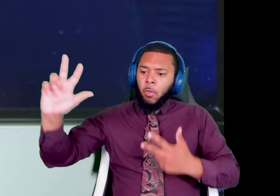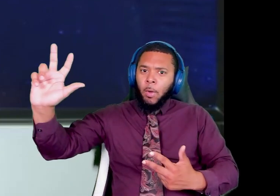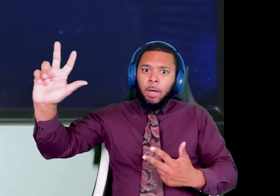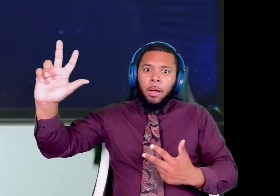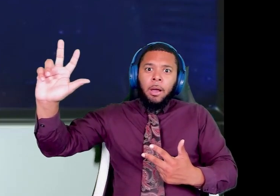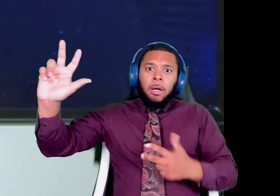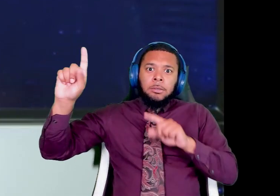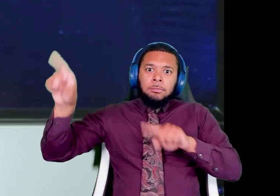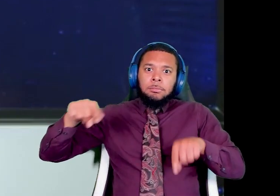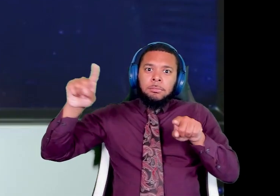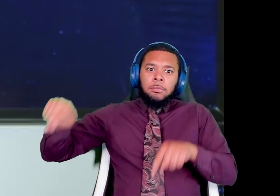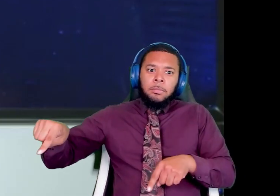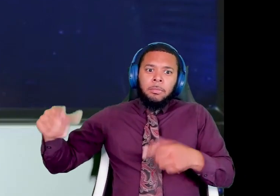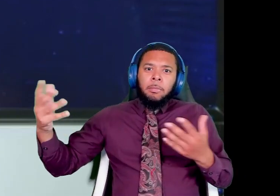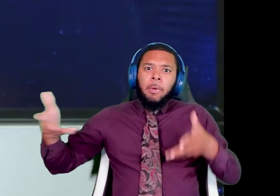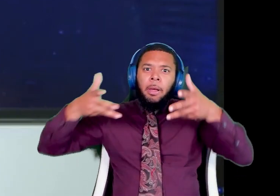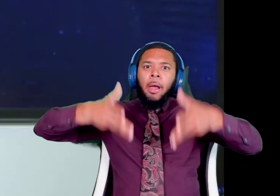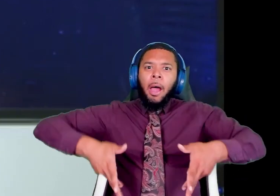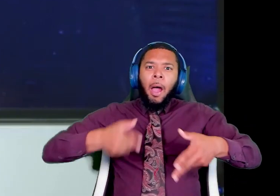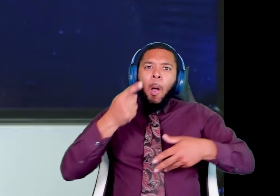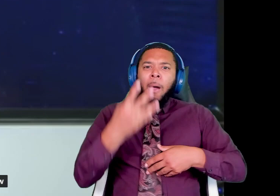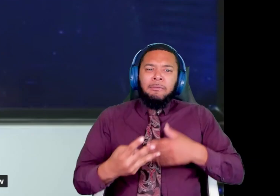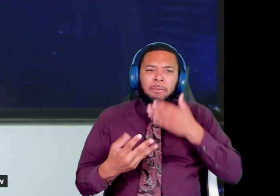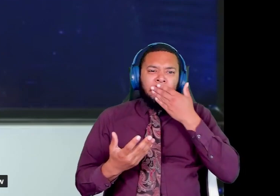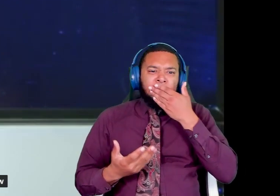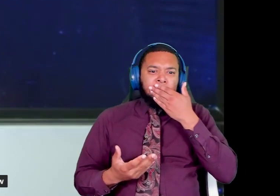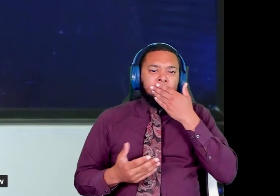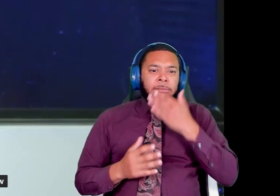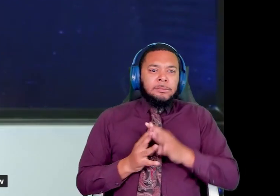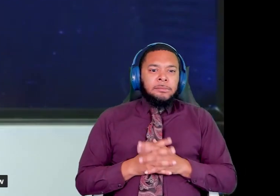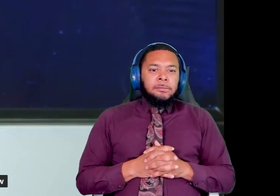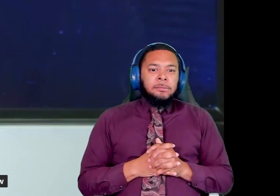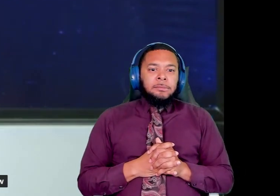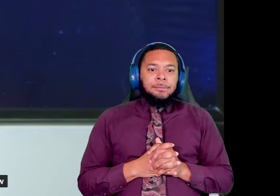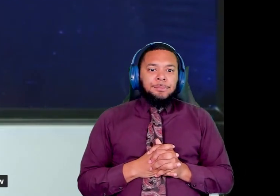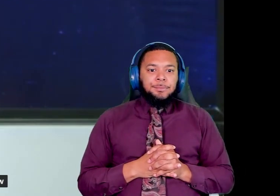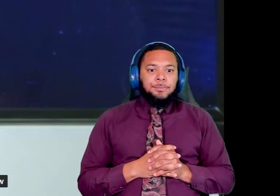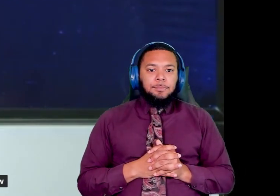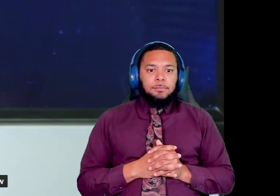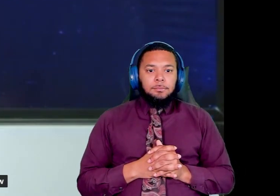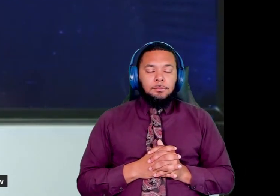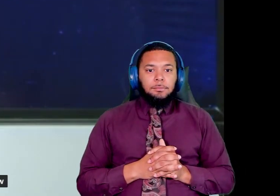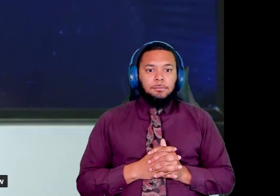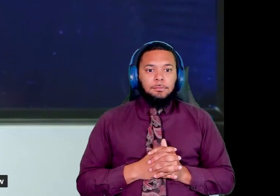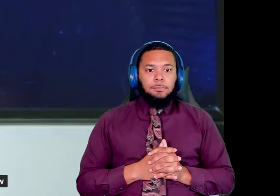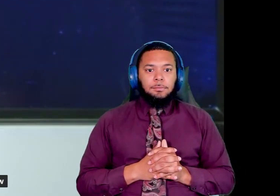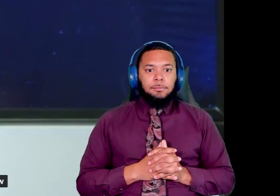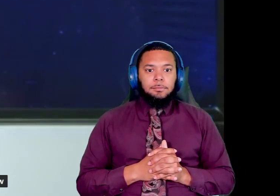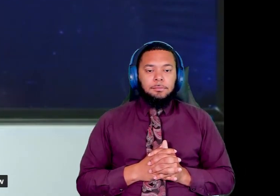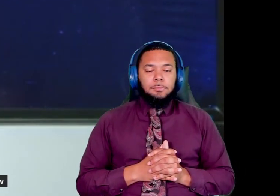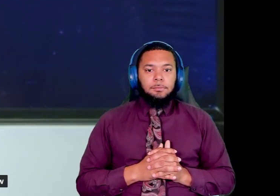in the top cancel, and you end up with 1/4. Well, units work the same way.